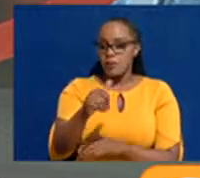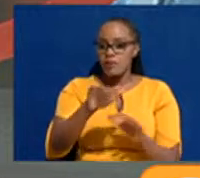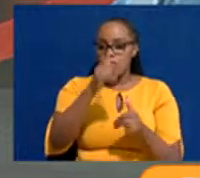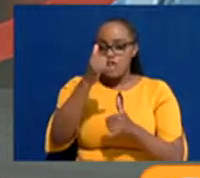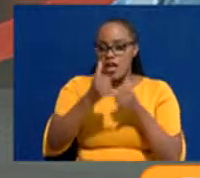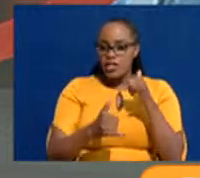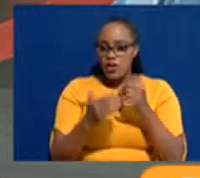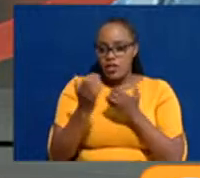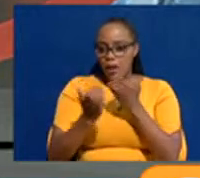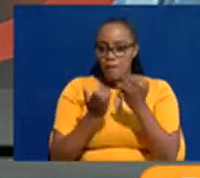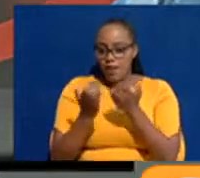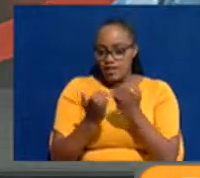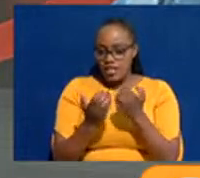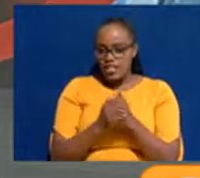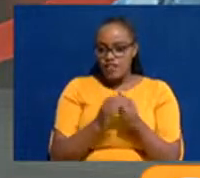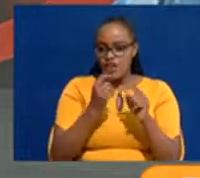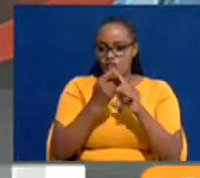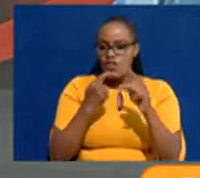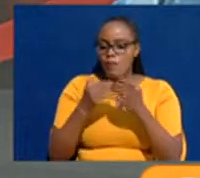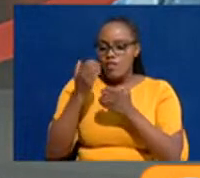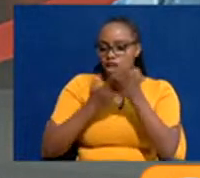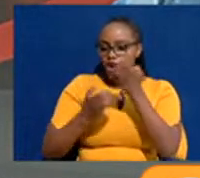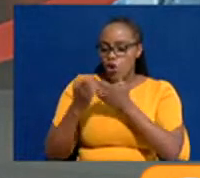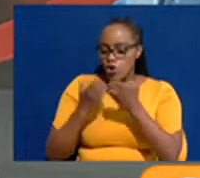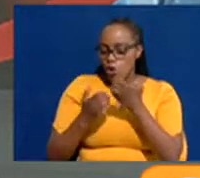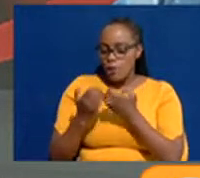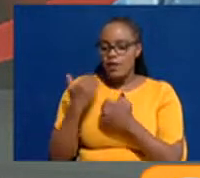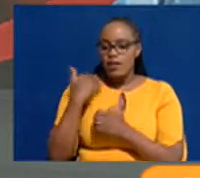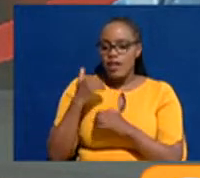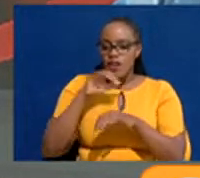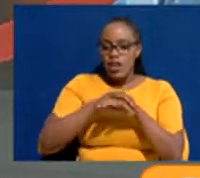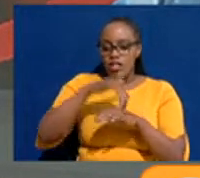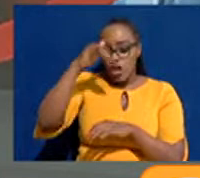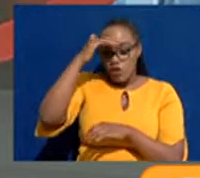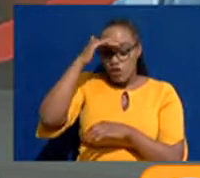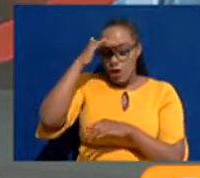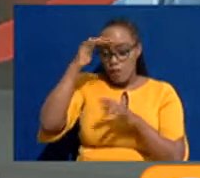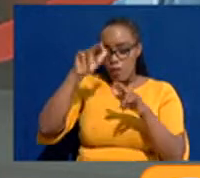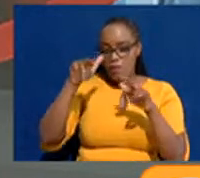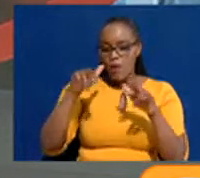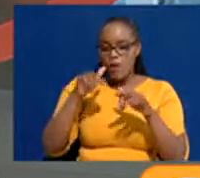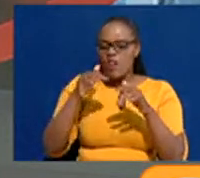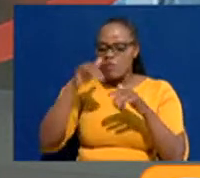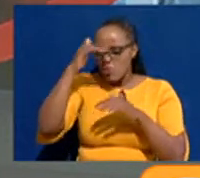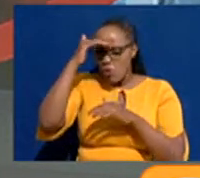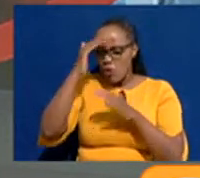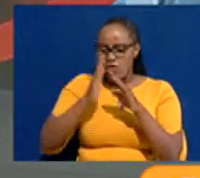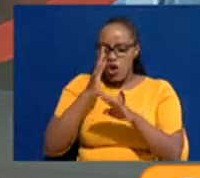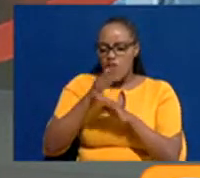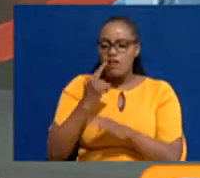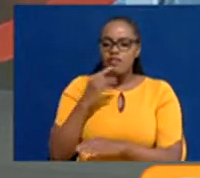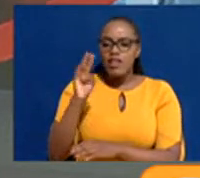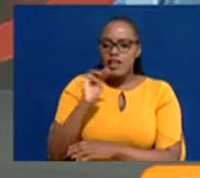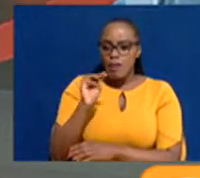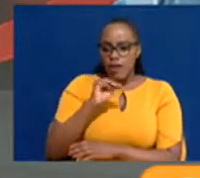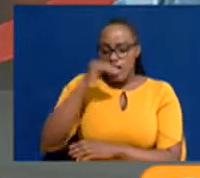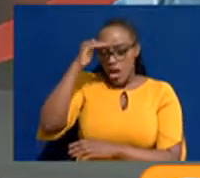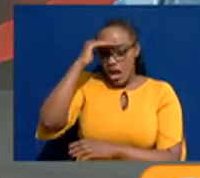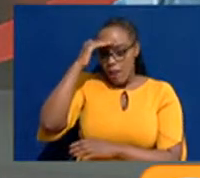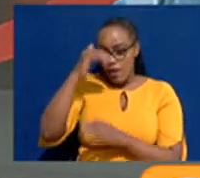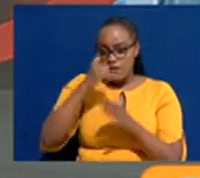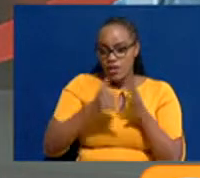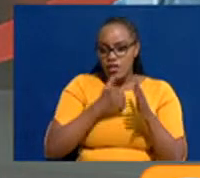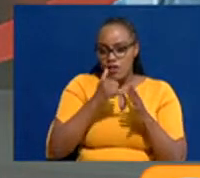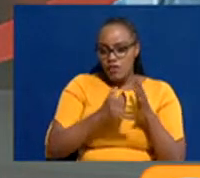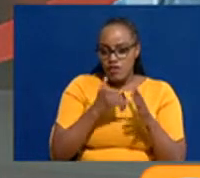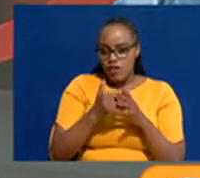Finally, in business, detectives from the Economic Crimes Unit have recovered alcohol worth more than 100 million shillings at an alcohol manufacturing